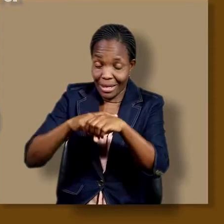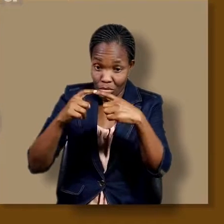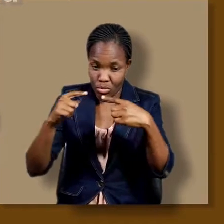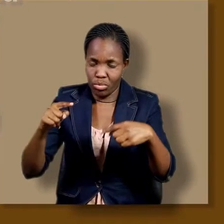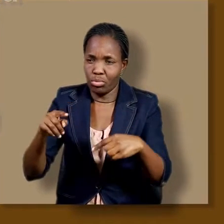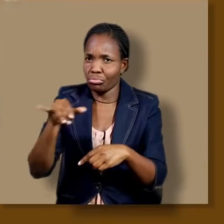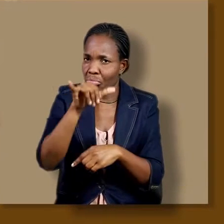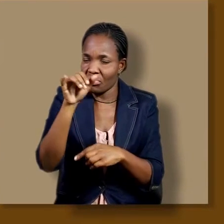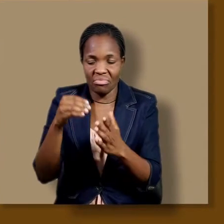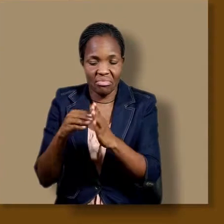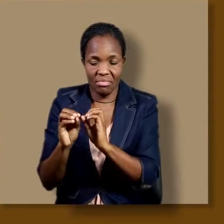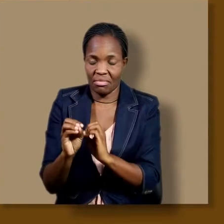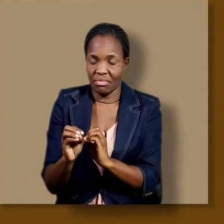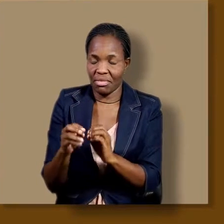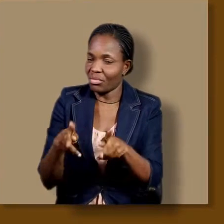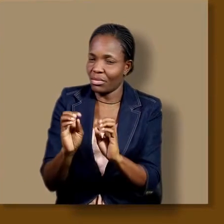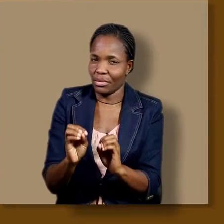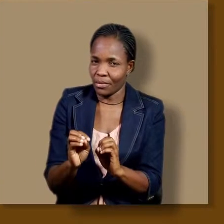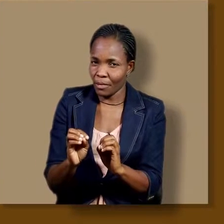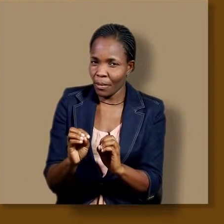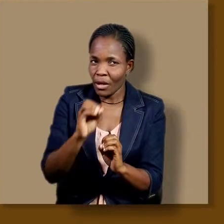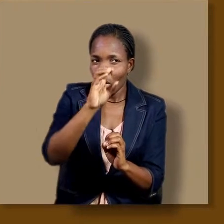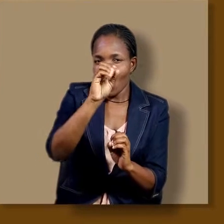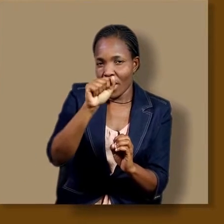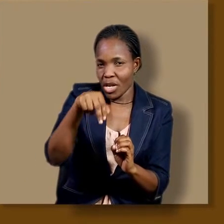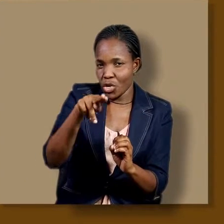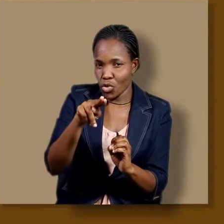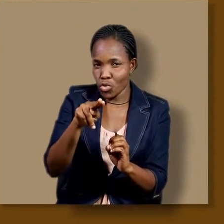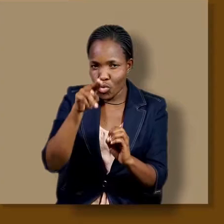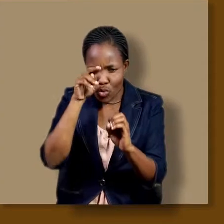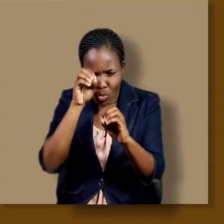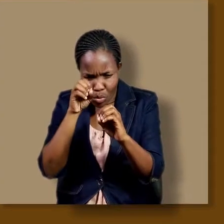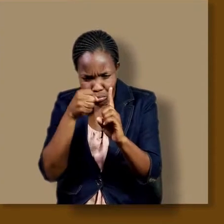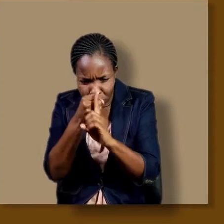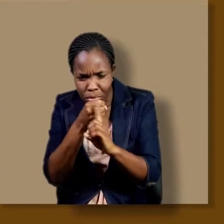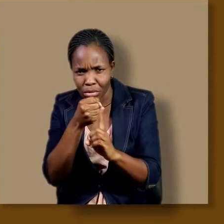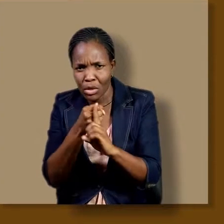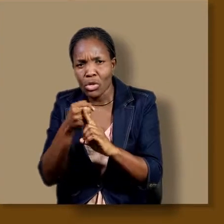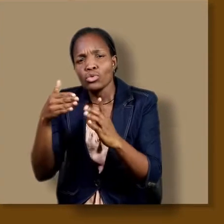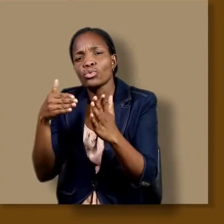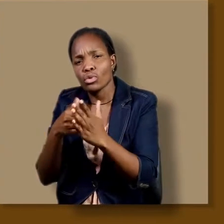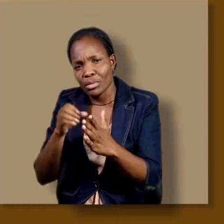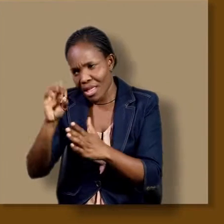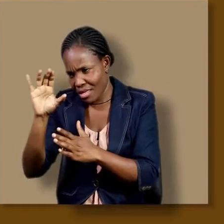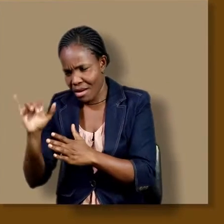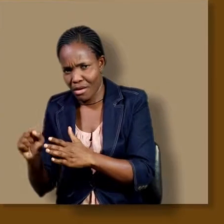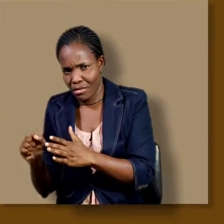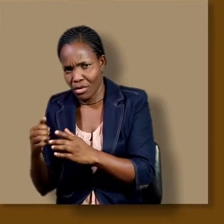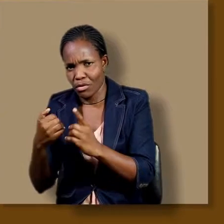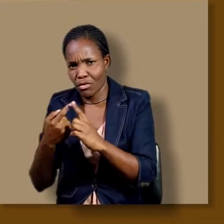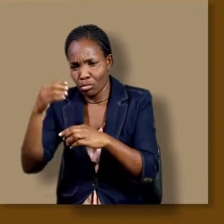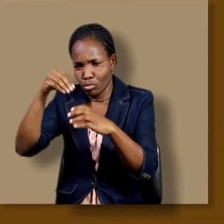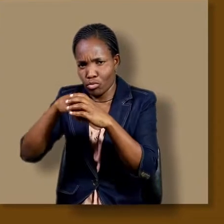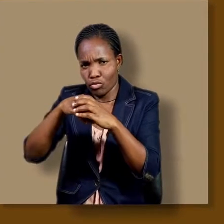era. The OAU also convinced the UN to expel South Africa from bodies such as the World